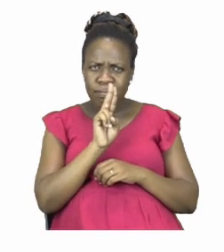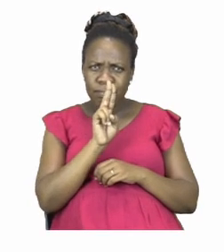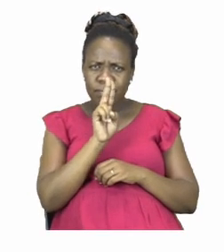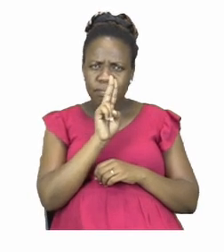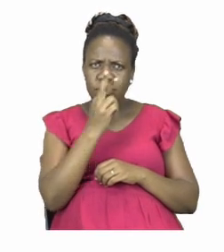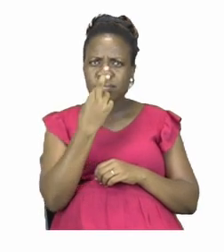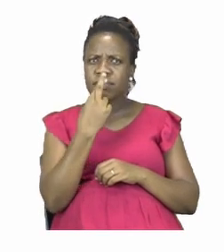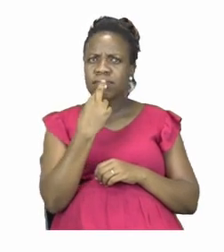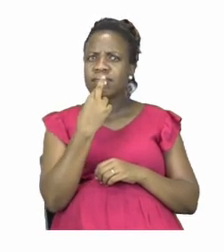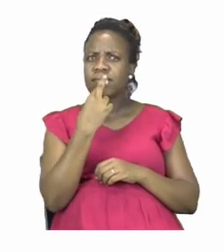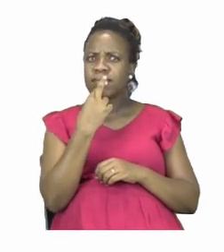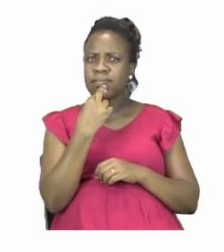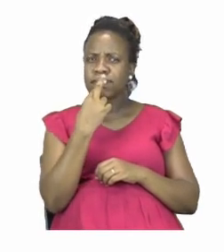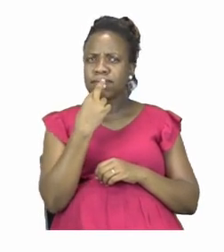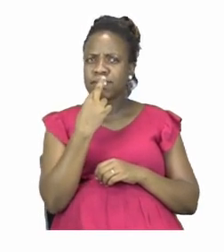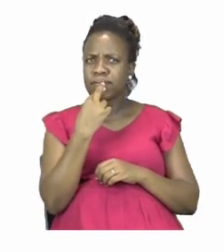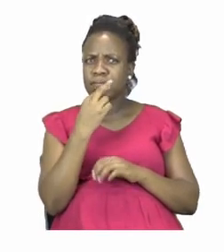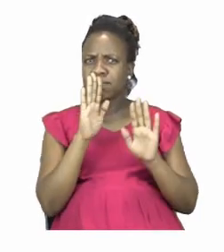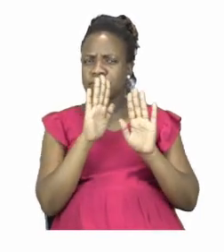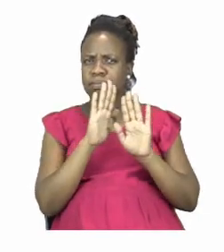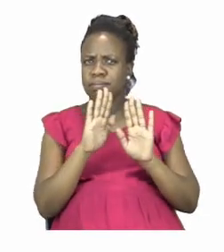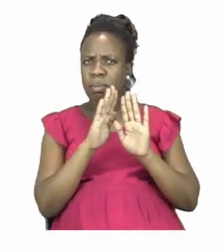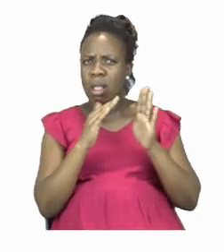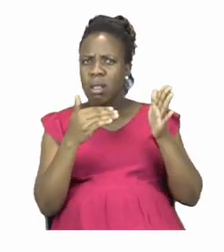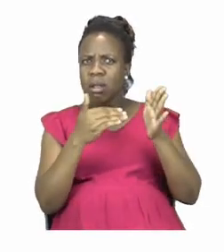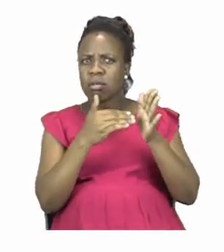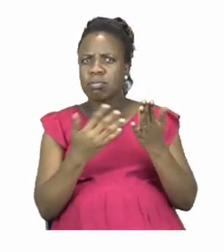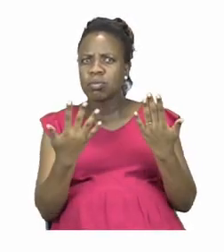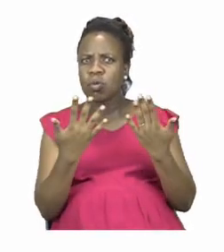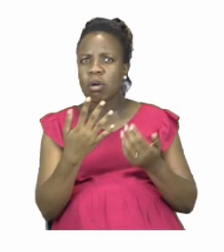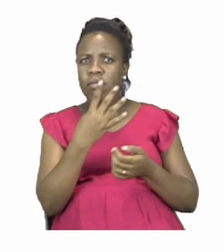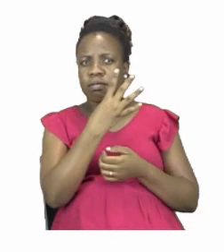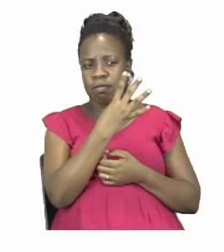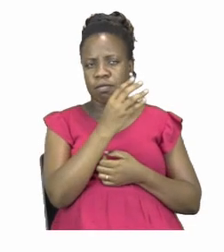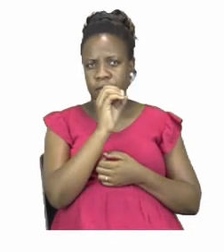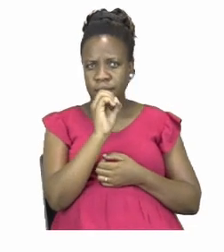are shaded or colored, you will see that it stops at the number